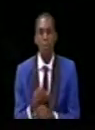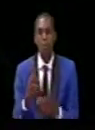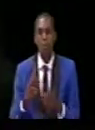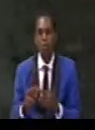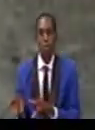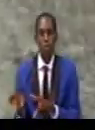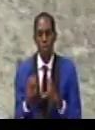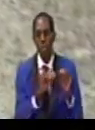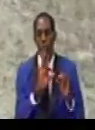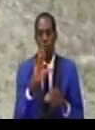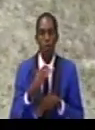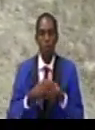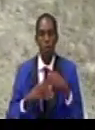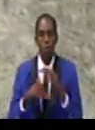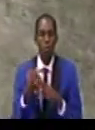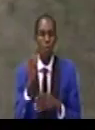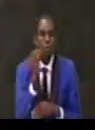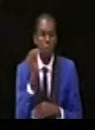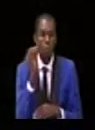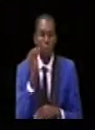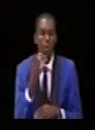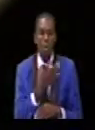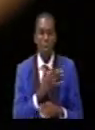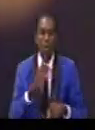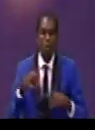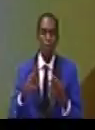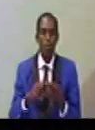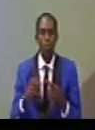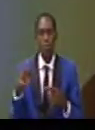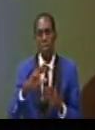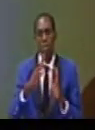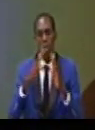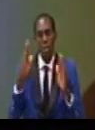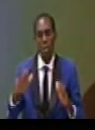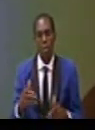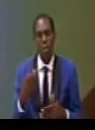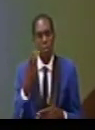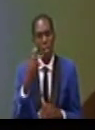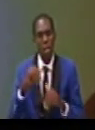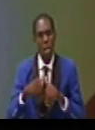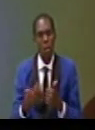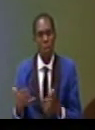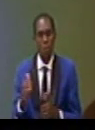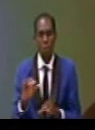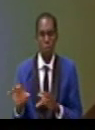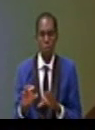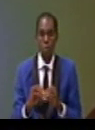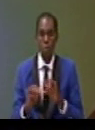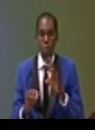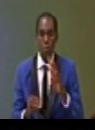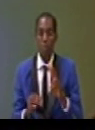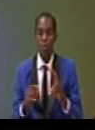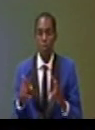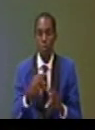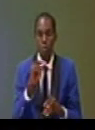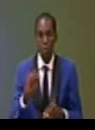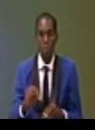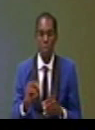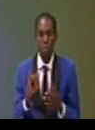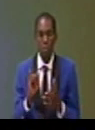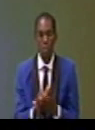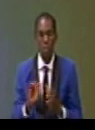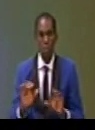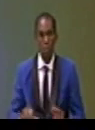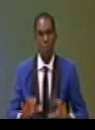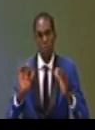comfort zone and go to those converts and see how they're doing. Number six is consecration. Consecration. If we're going